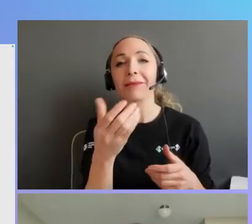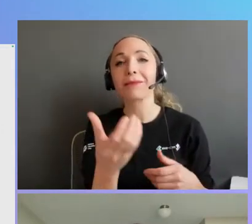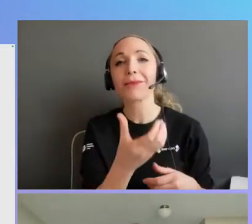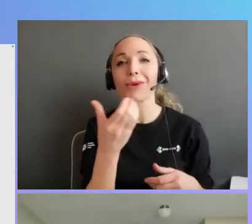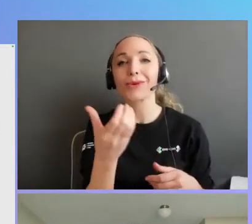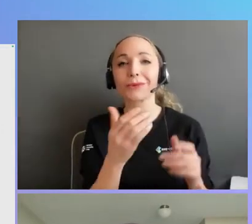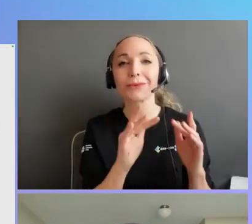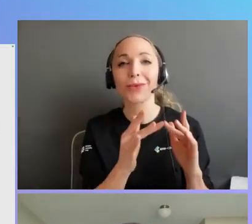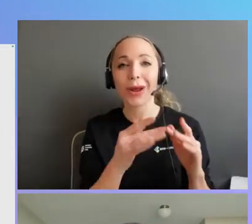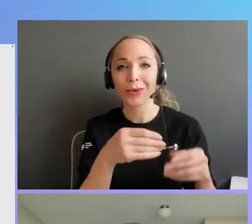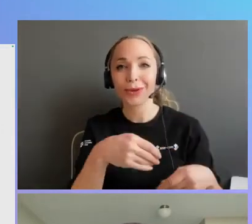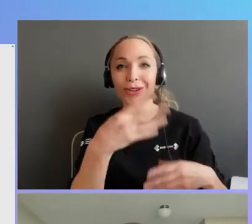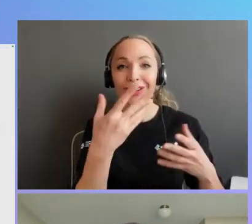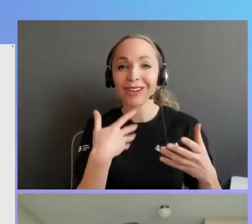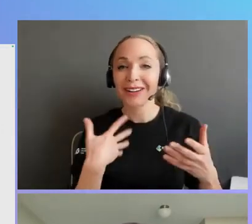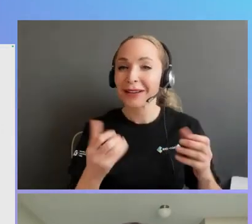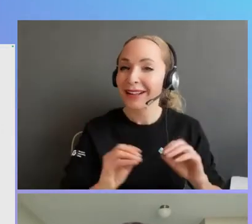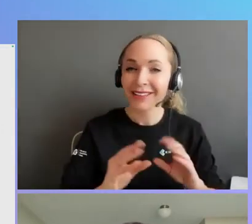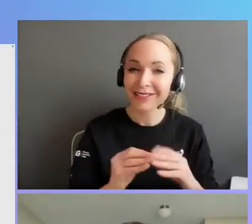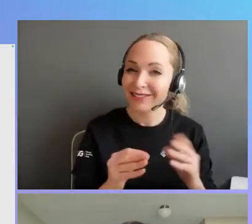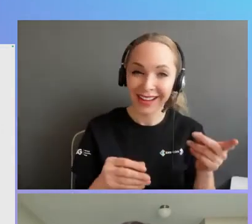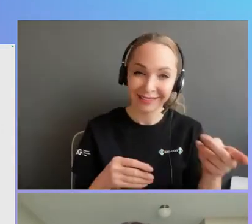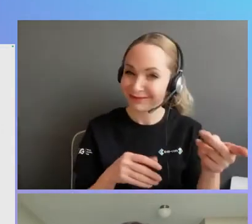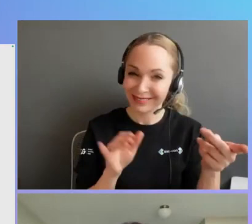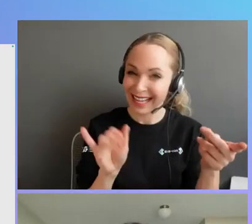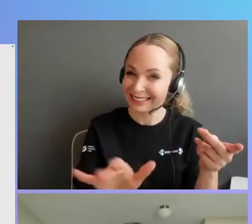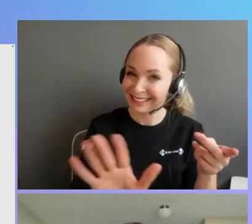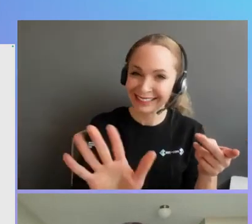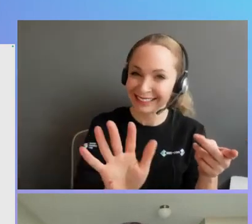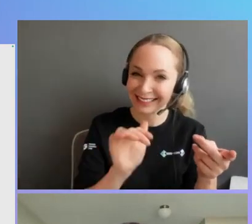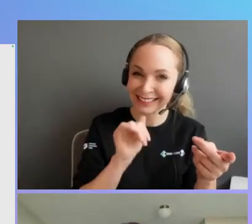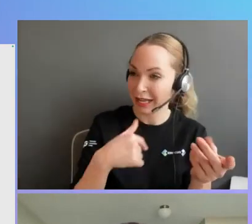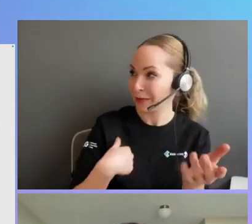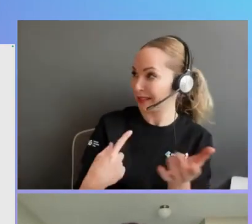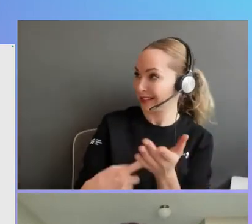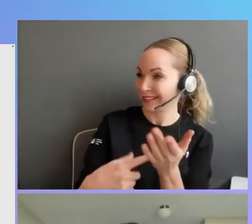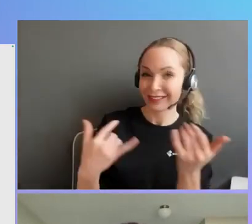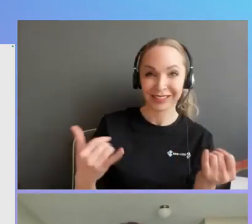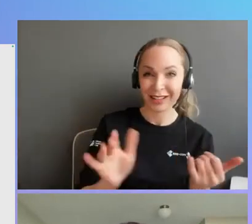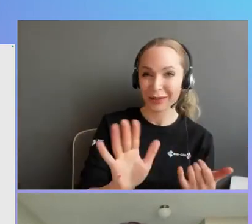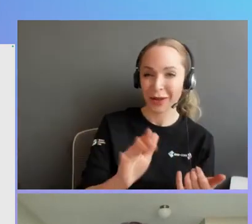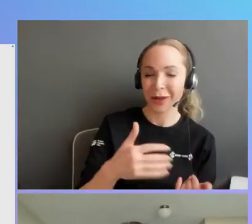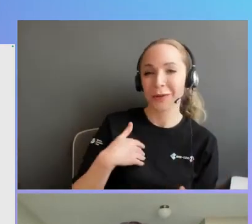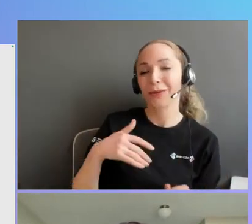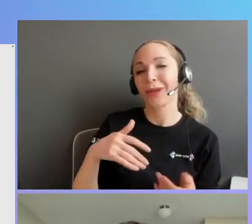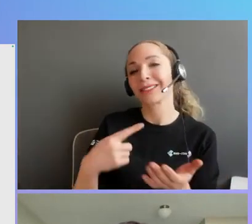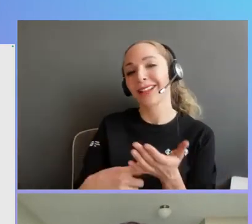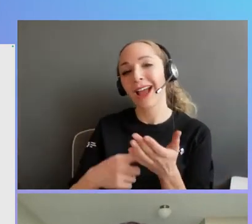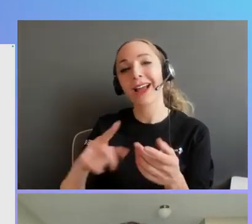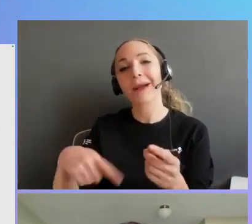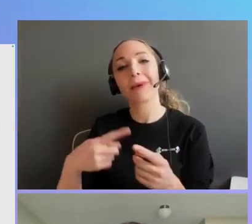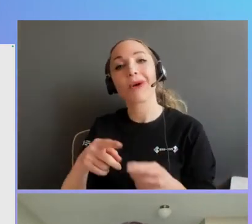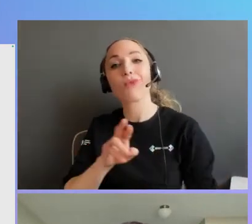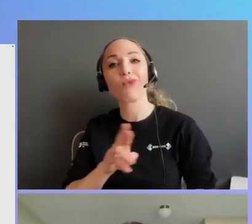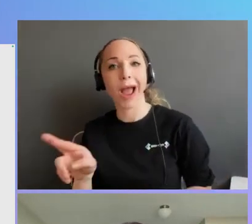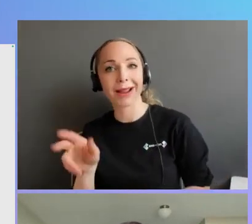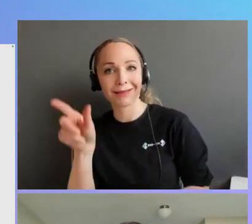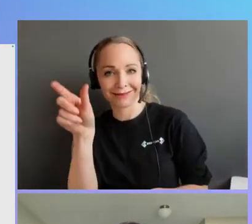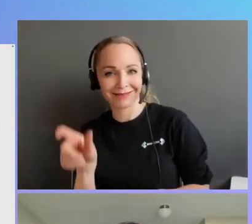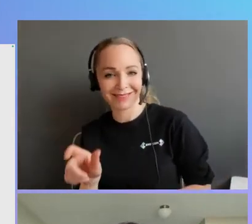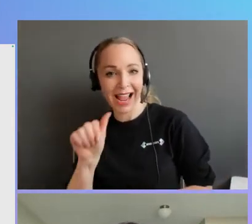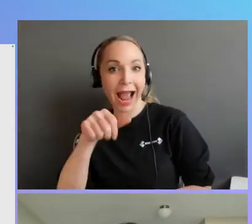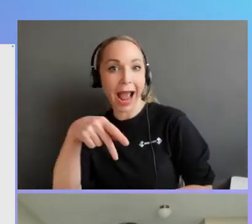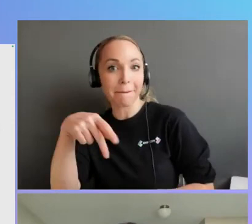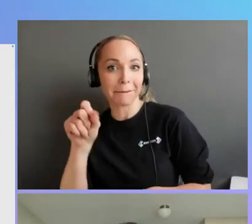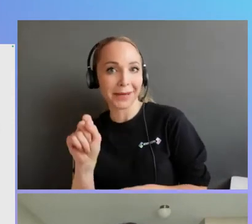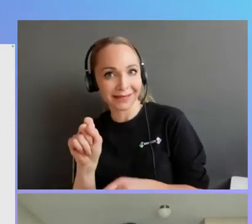just to clarify, that's not what we're talking about today. What we're talking about is what's shown on the right, which is mobile apps. So I've got the target app